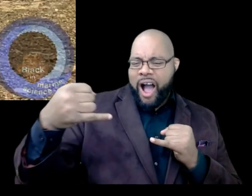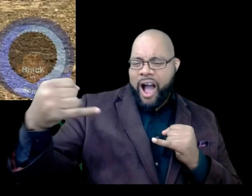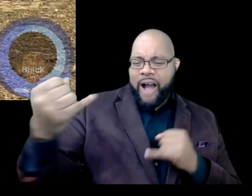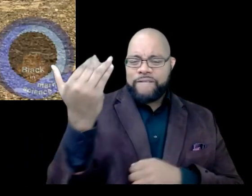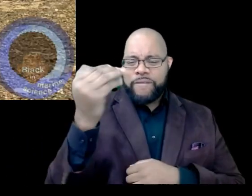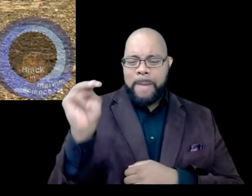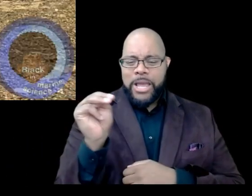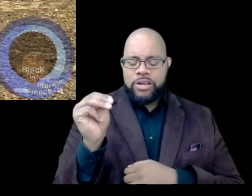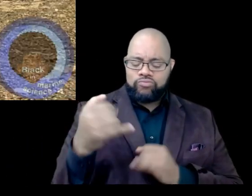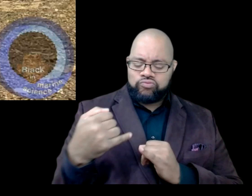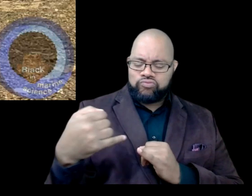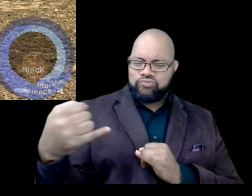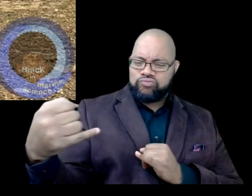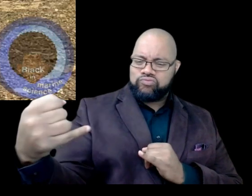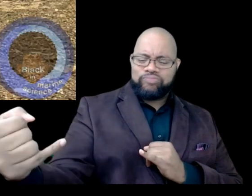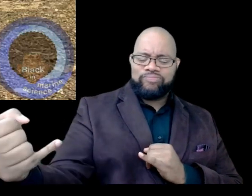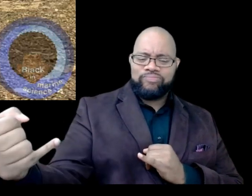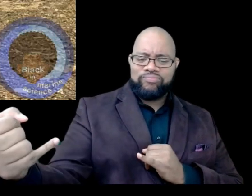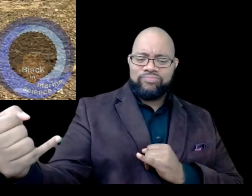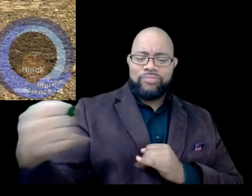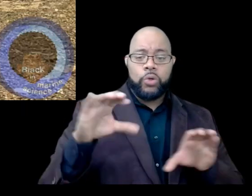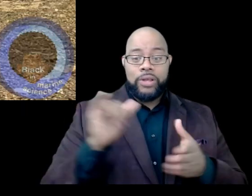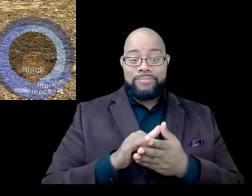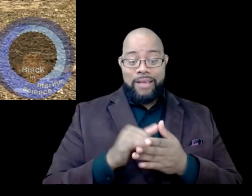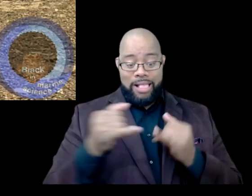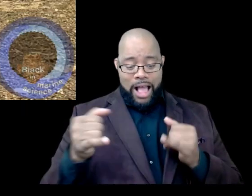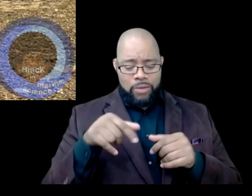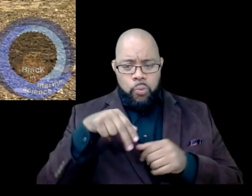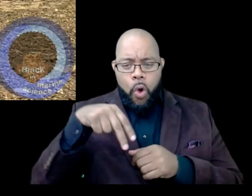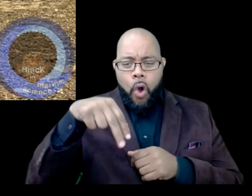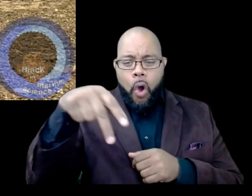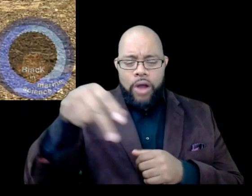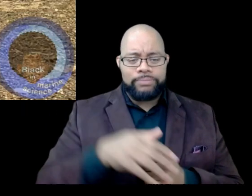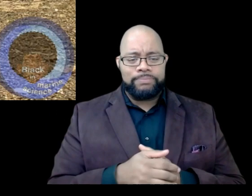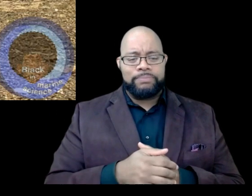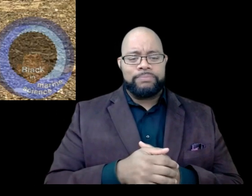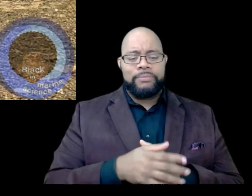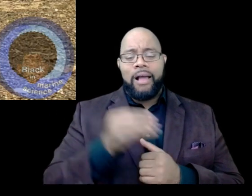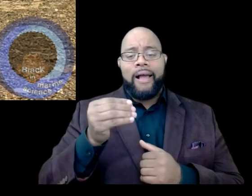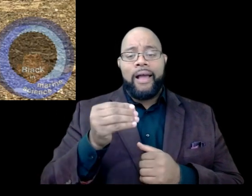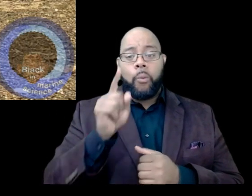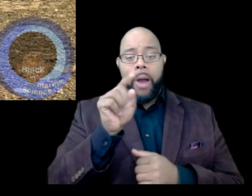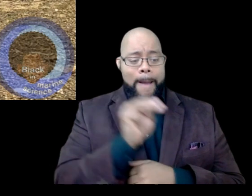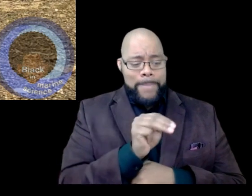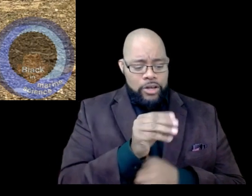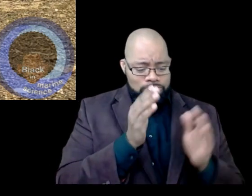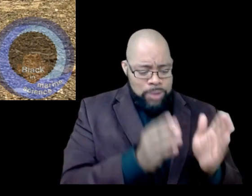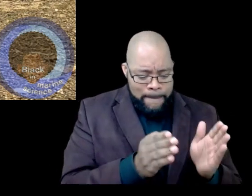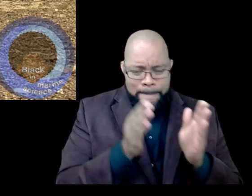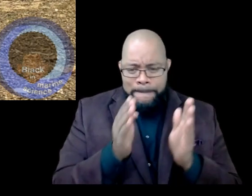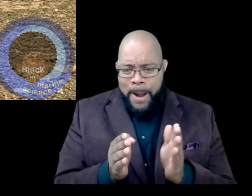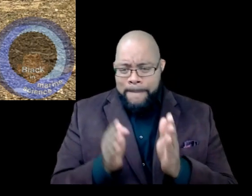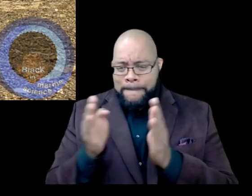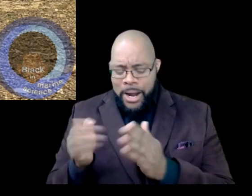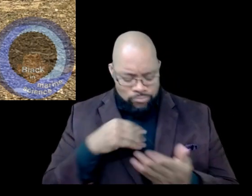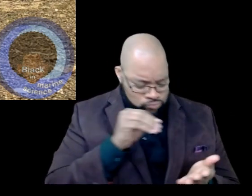I stretch this 50-meter line and I do this line transect. And under